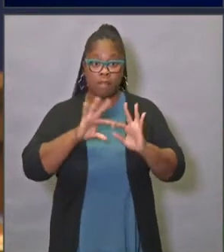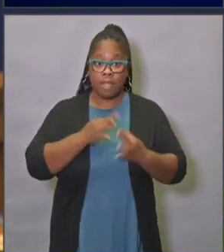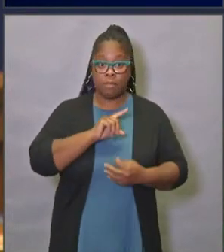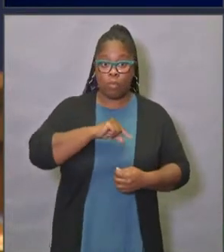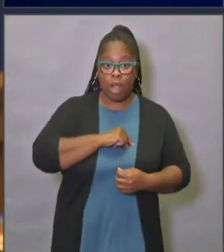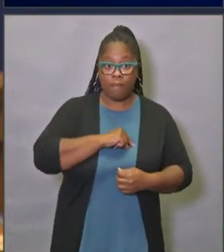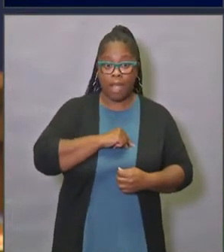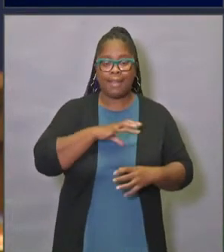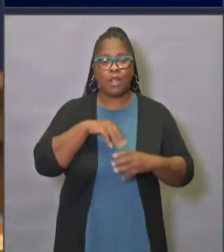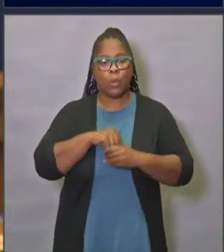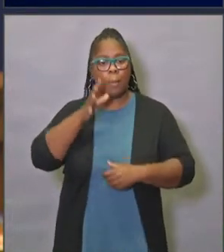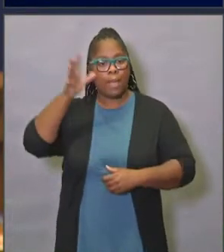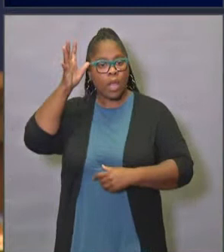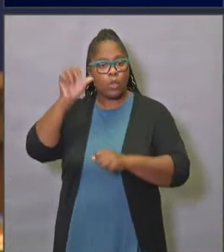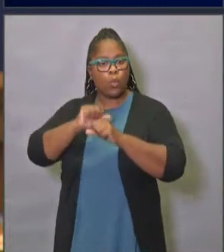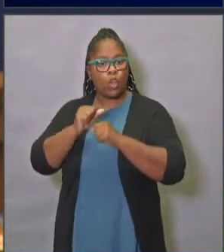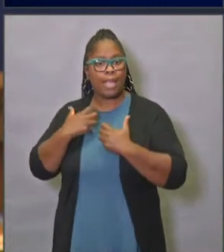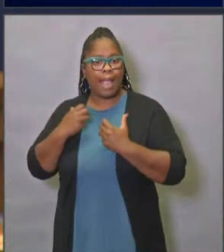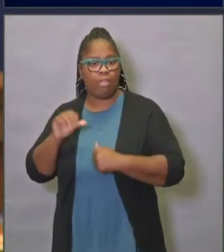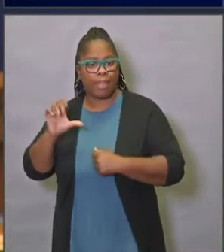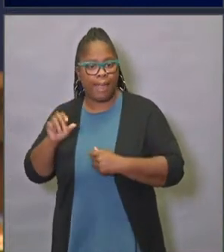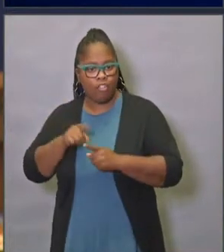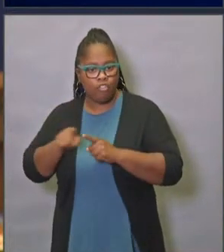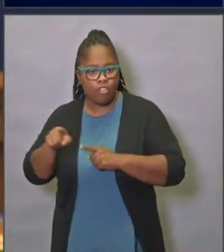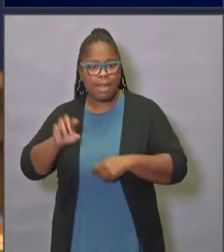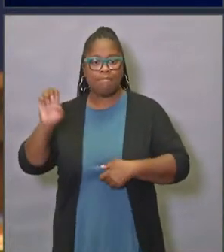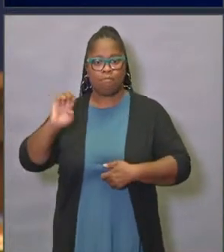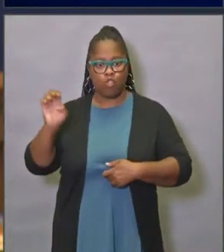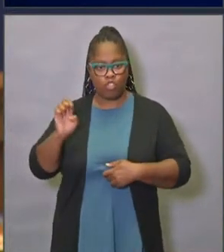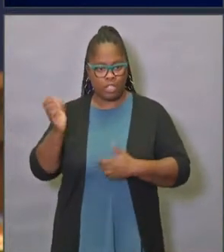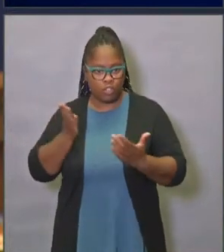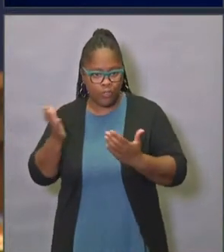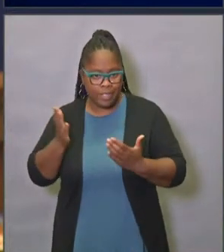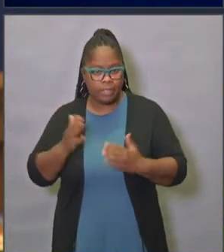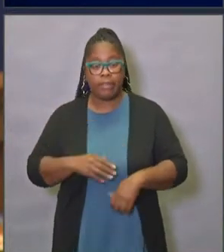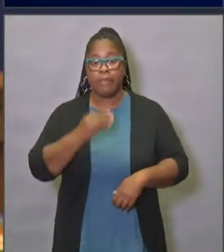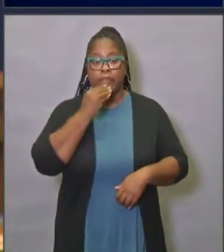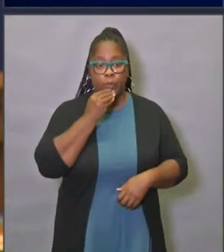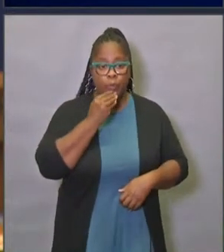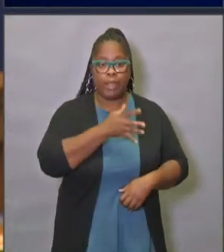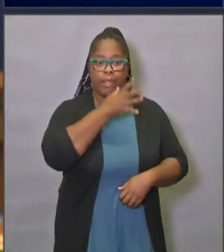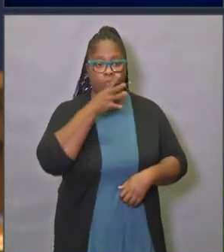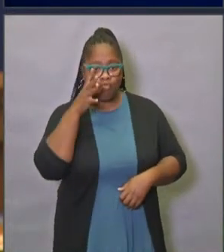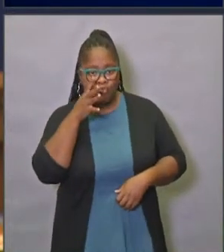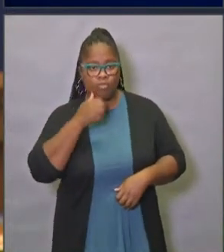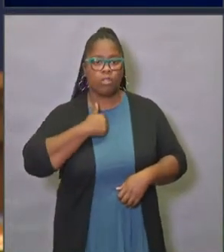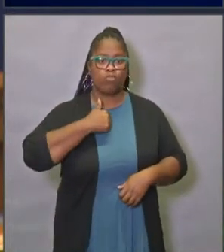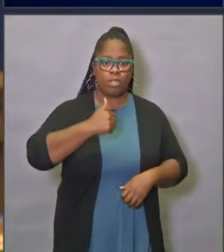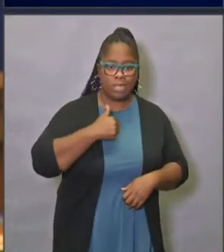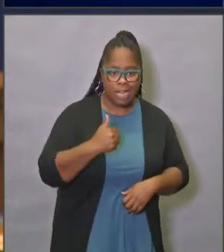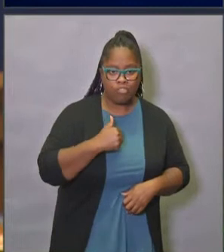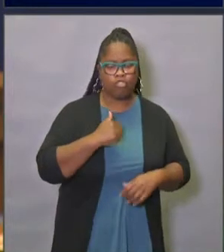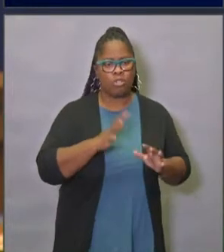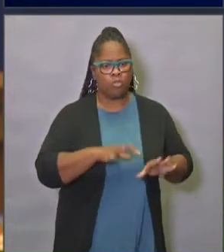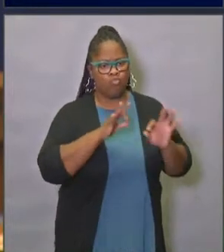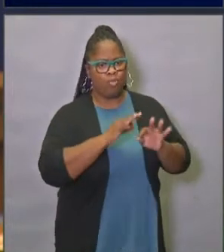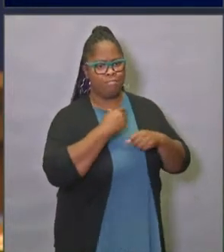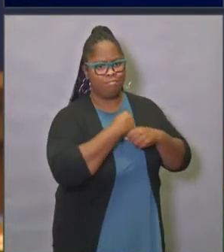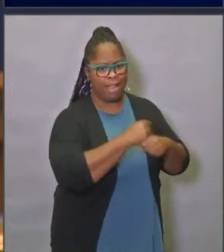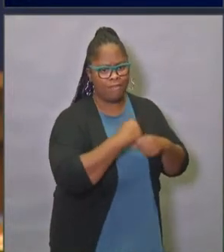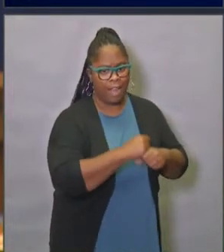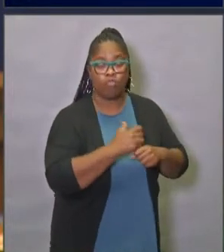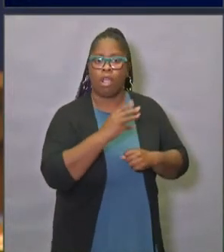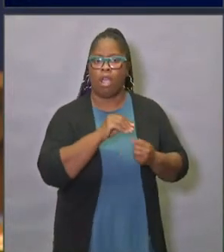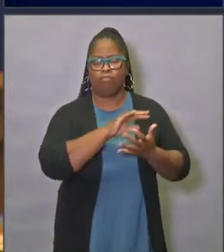include parents who work in healthcare services, emergency services, food and agriculture, transportation, critical manufacturing,